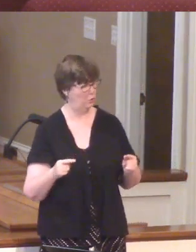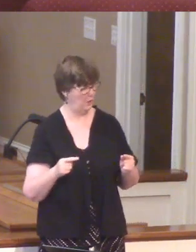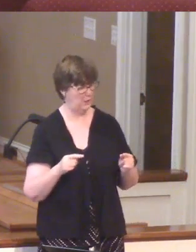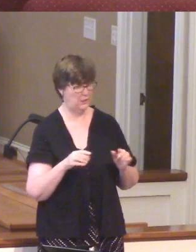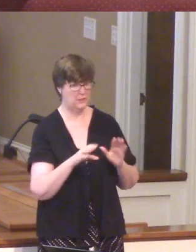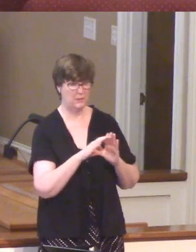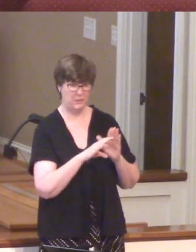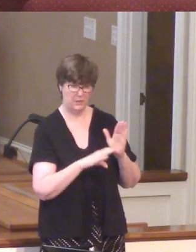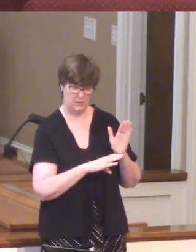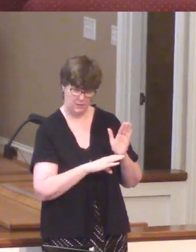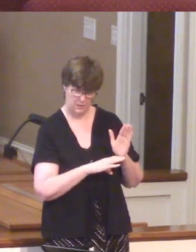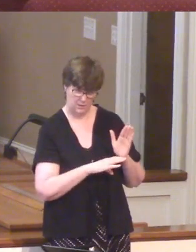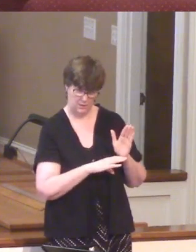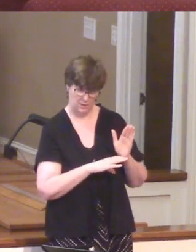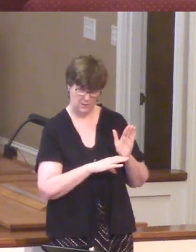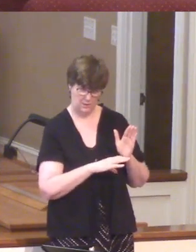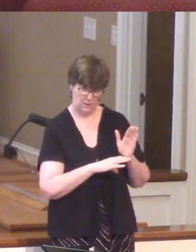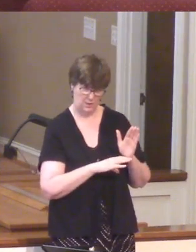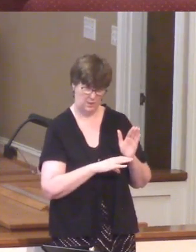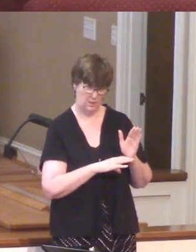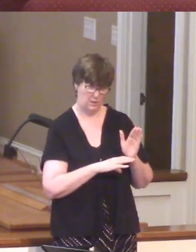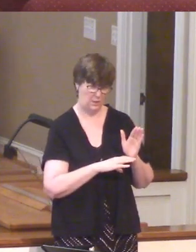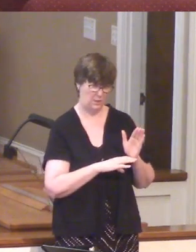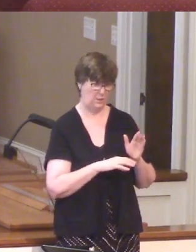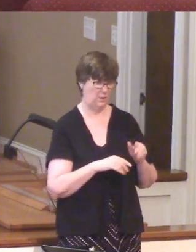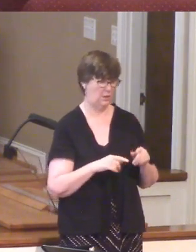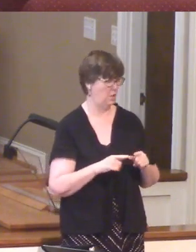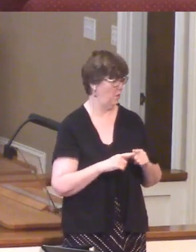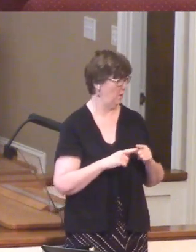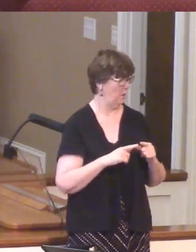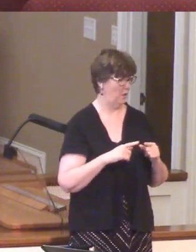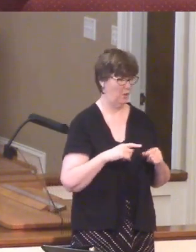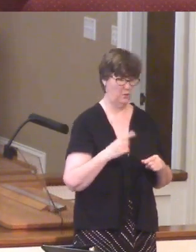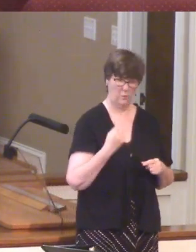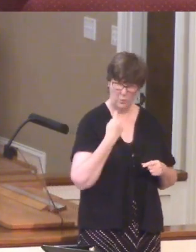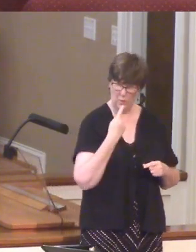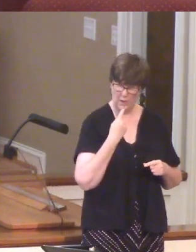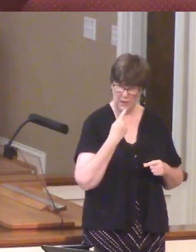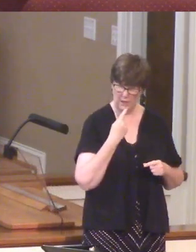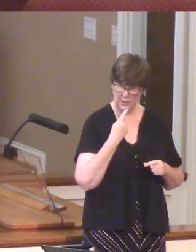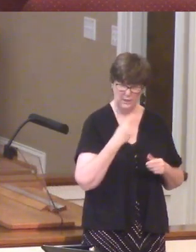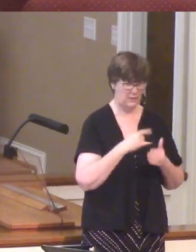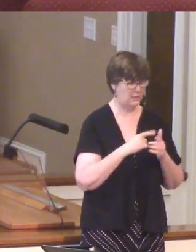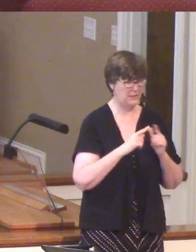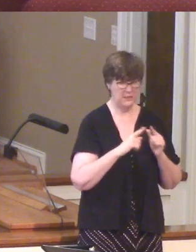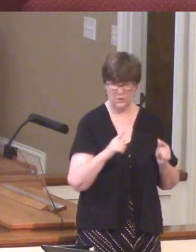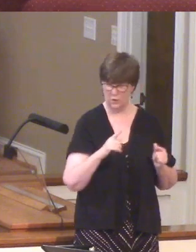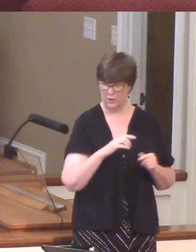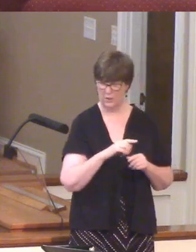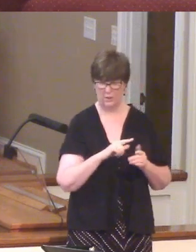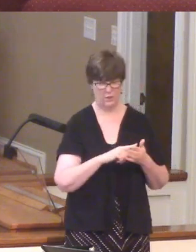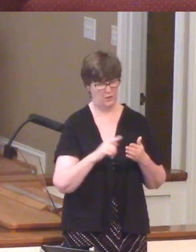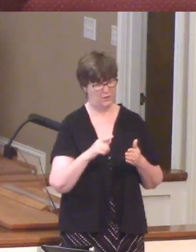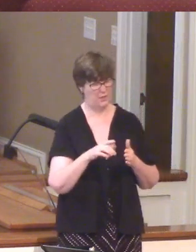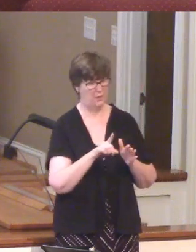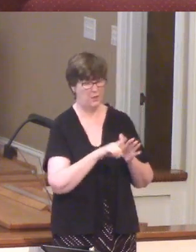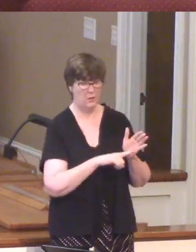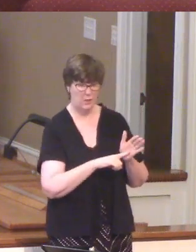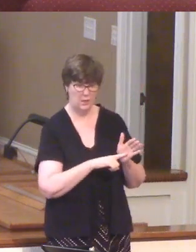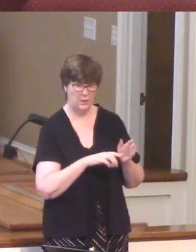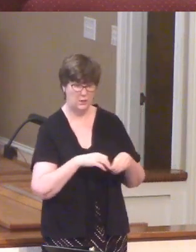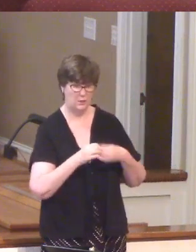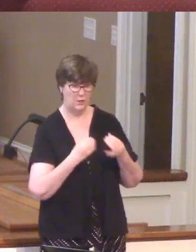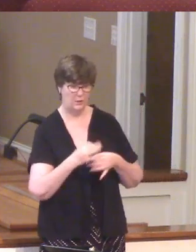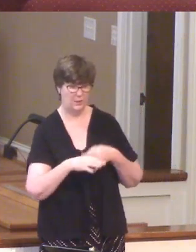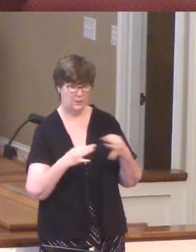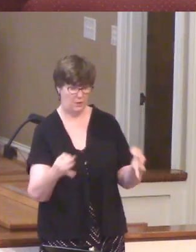words, he wanted to know what is the greatest of all the commandments, the unifying principle behind what is prohibited